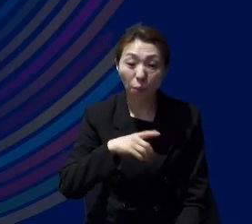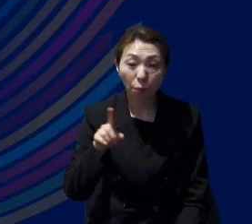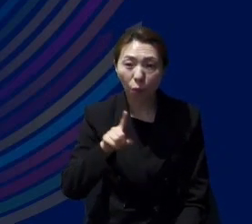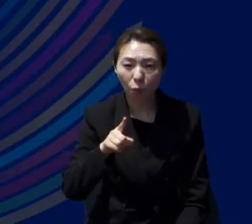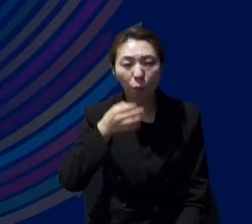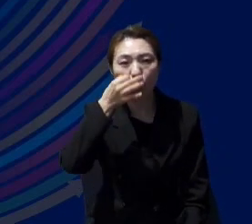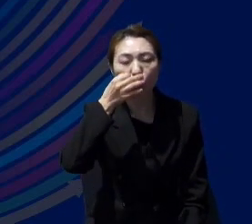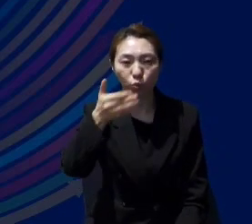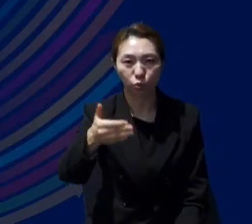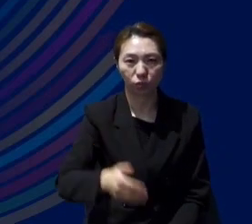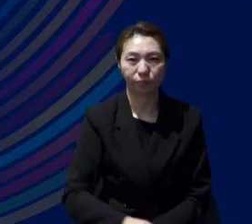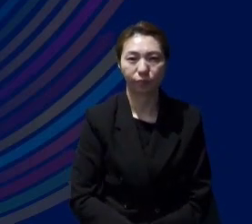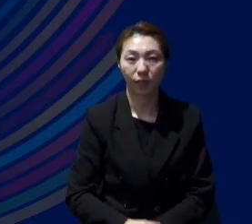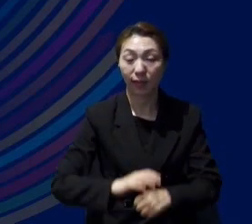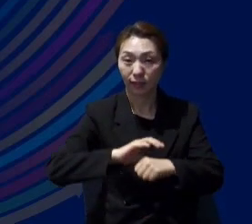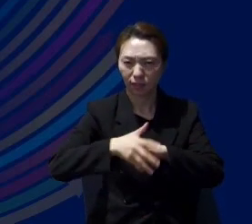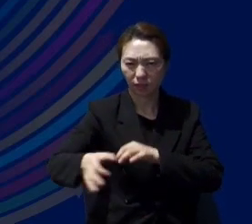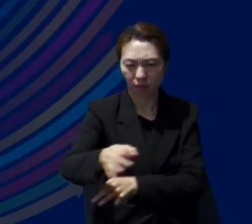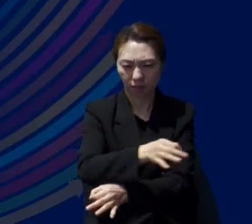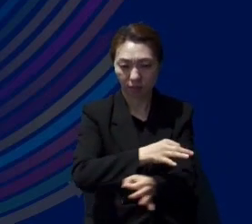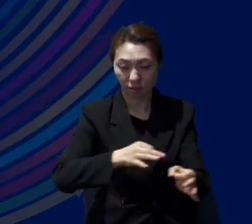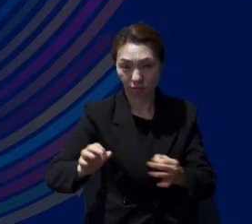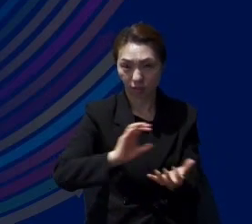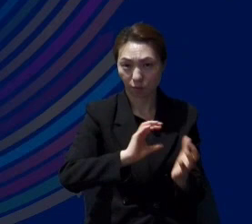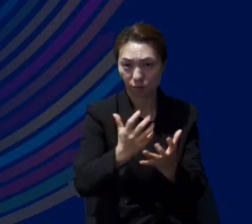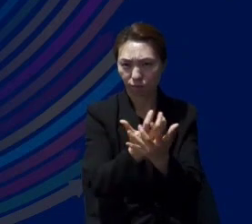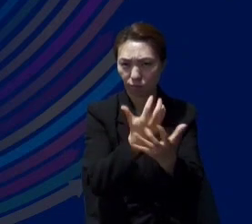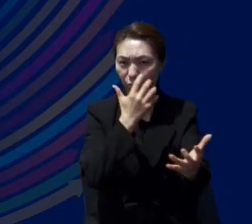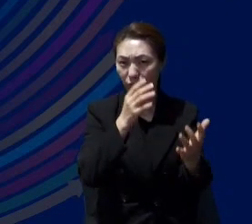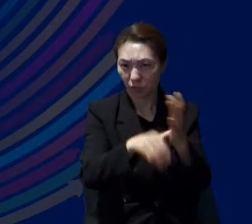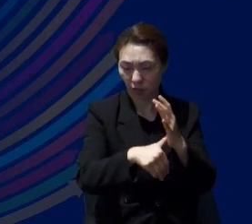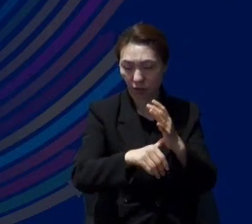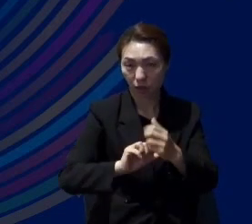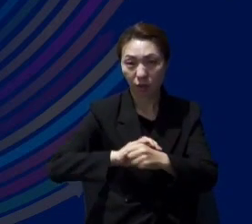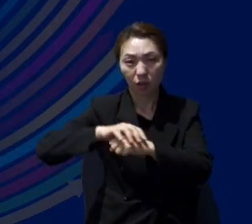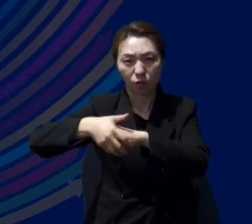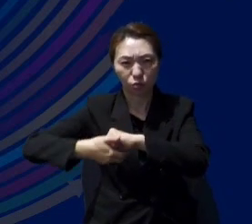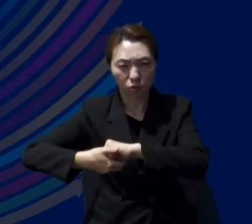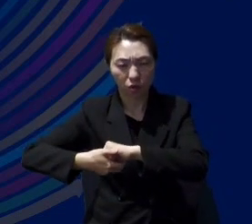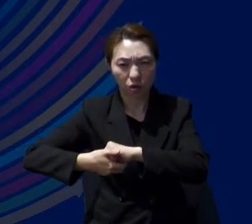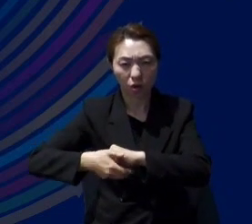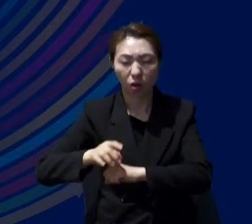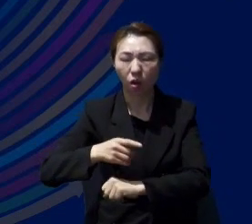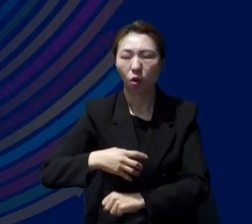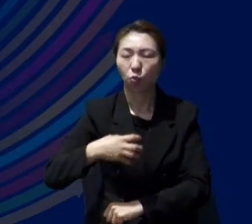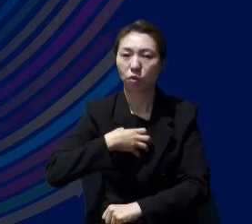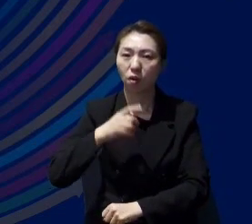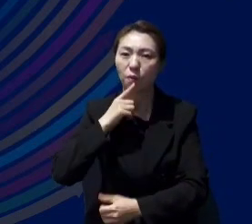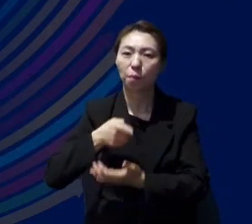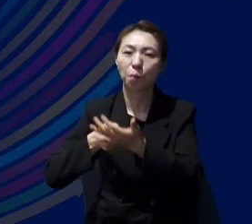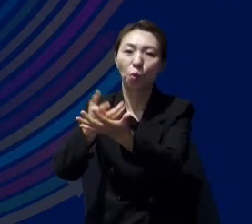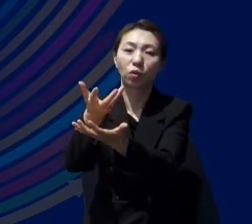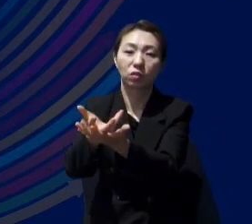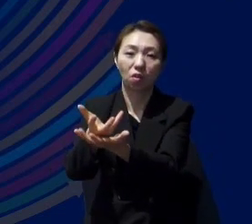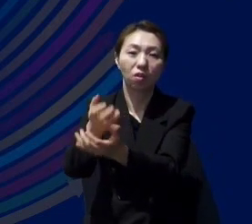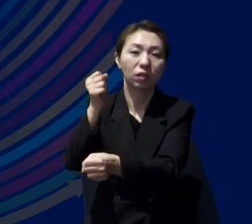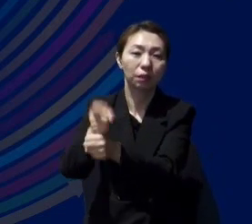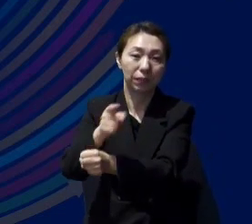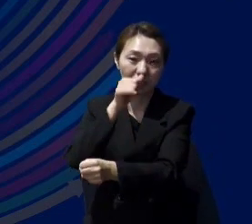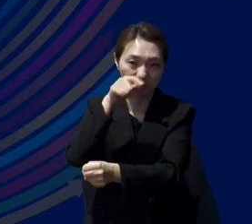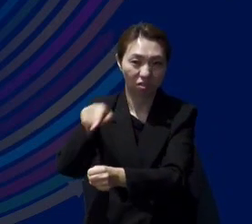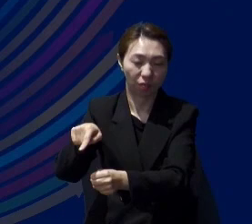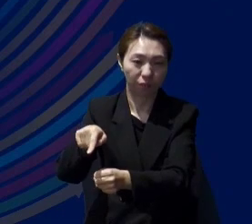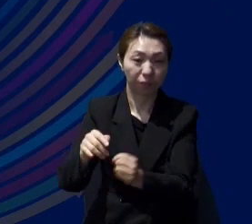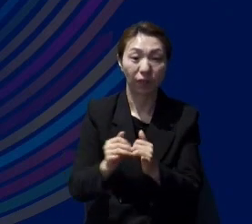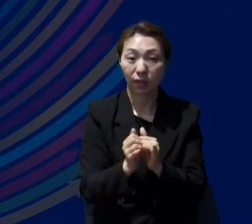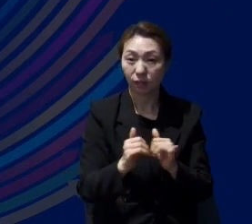Economic Forum Global Risk Report, and it's a perception survey, right, asking people. You will see that in the next 2 years, what